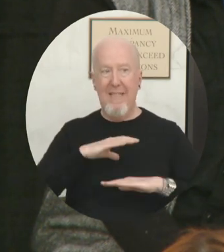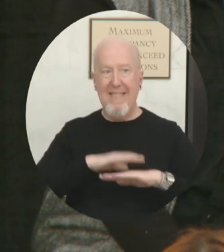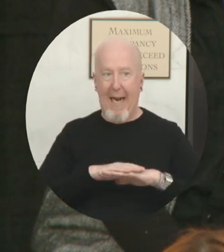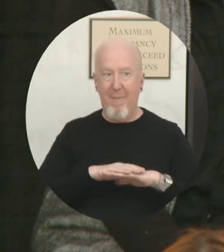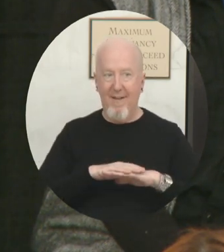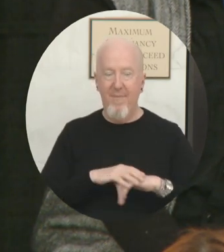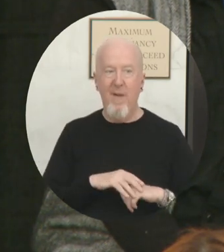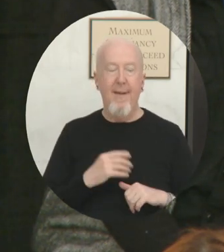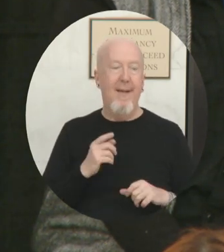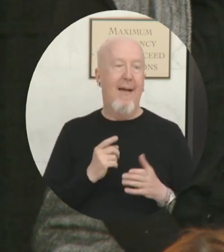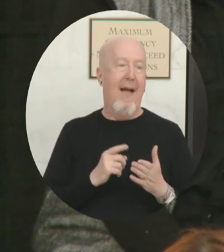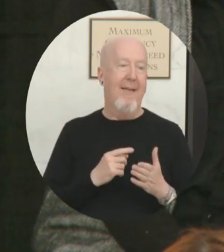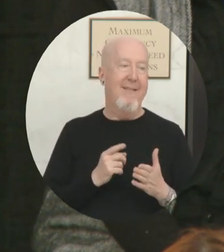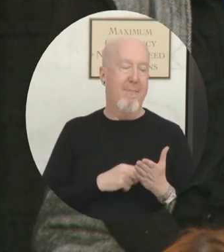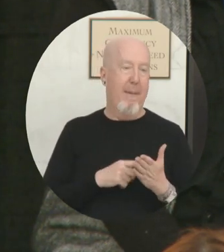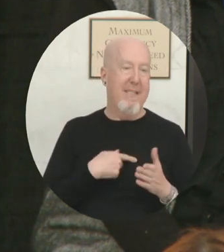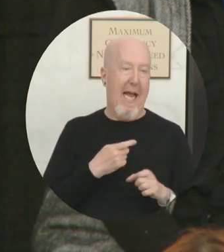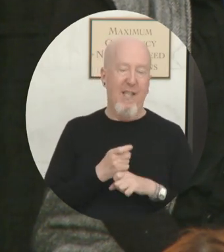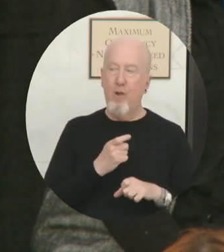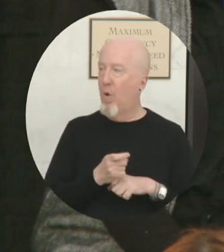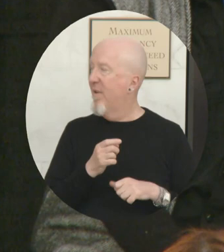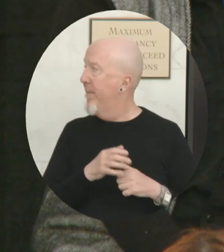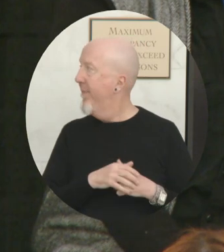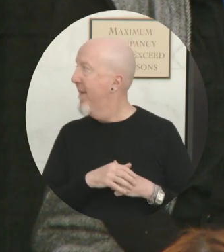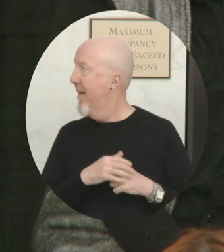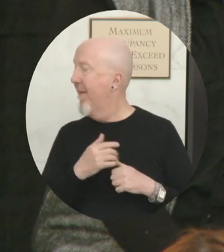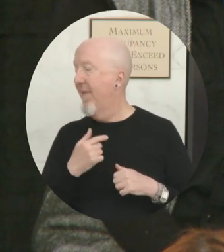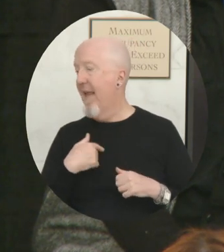that I've got daughters and